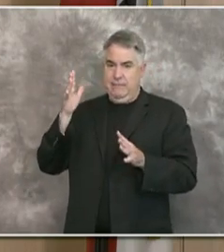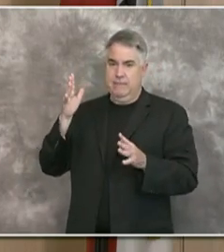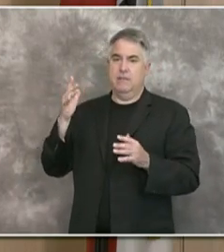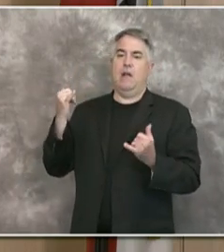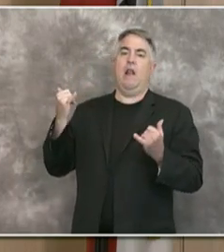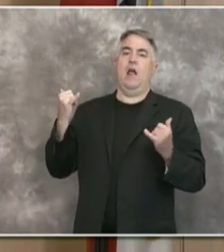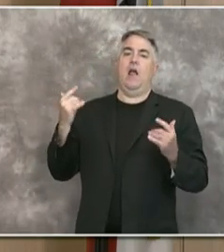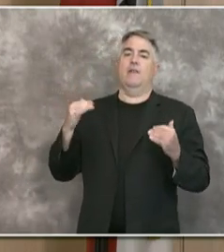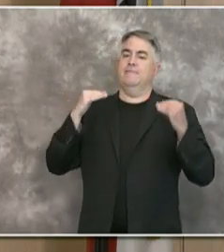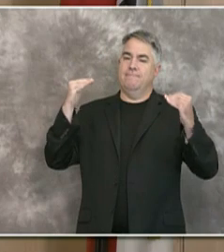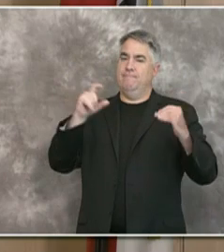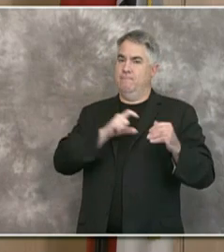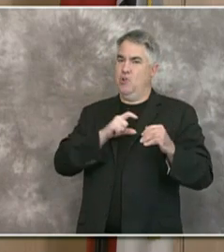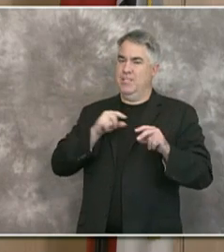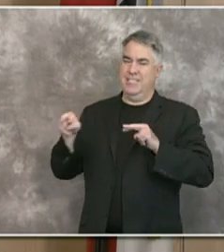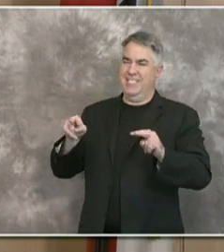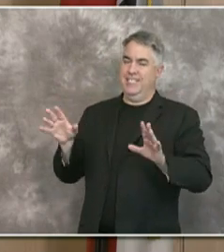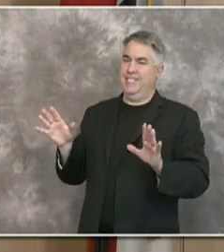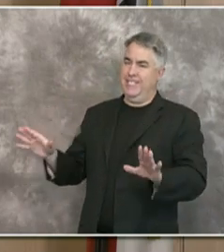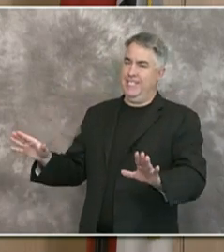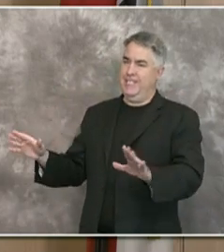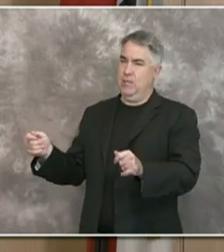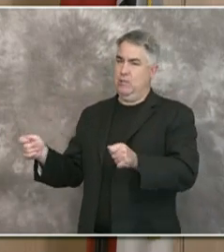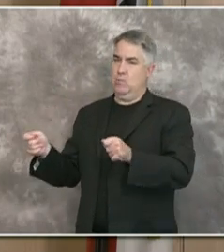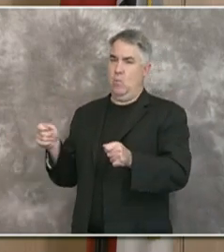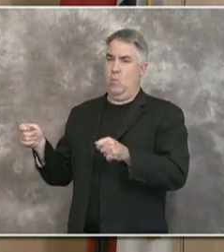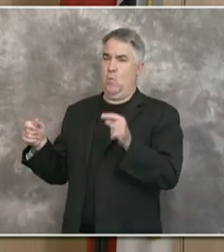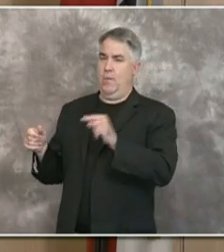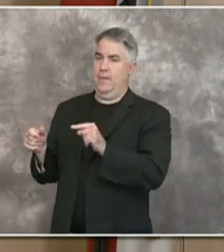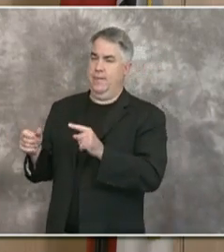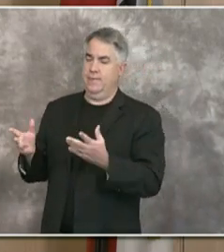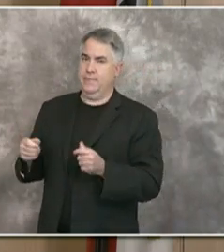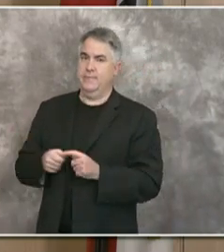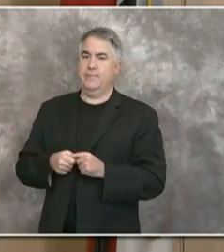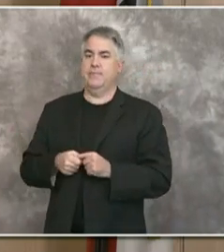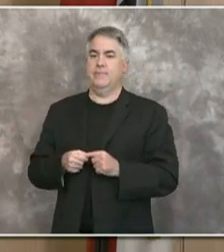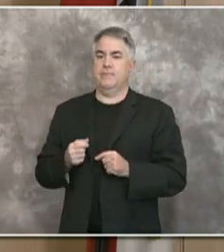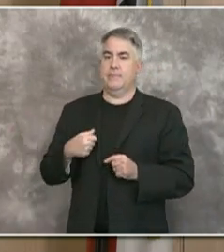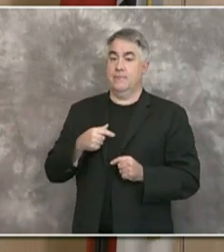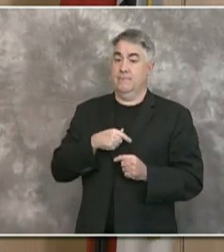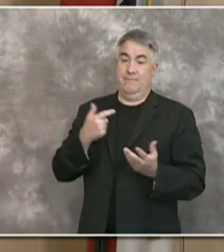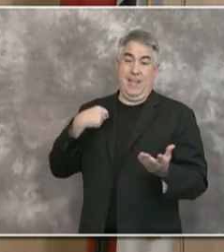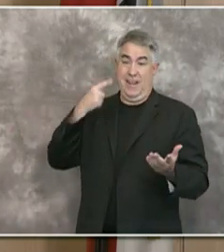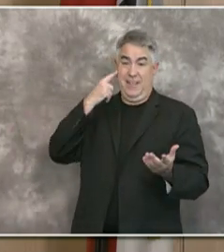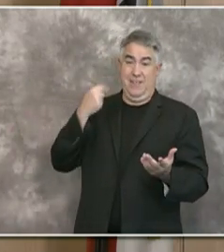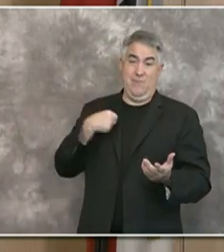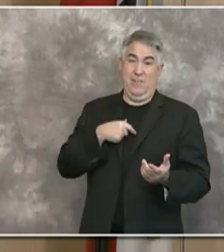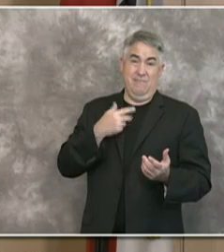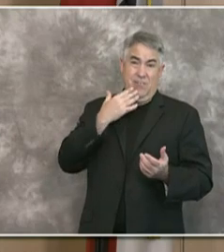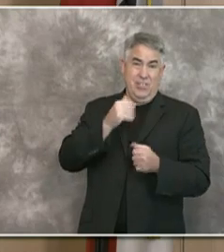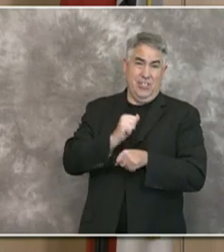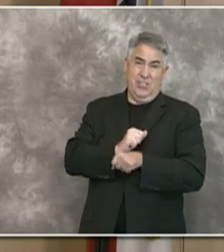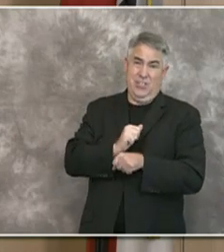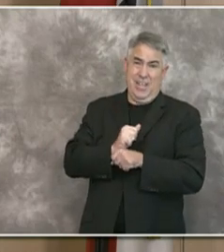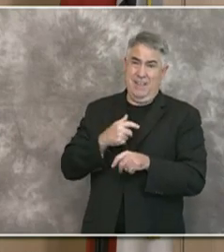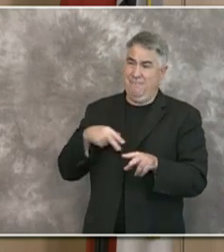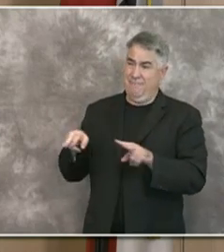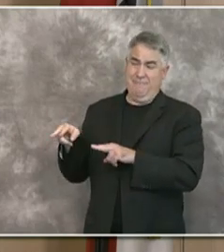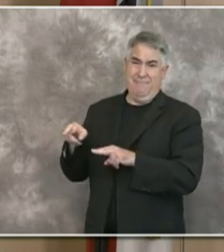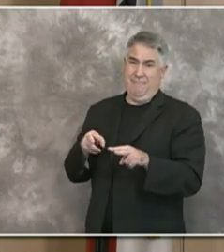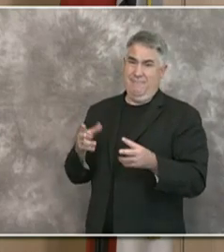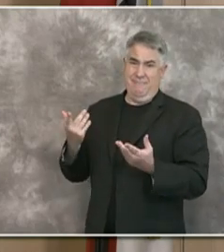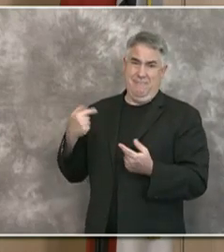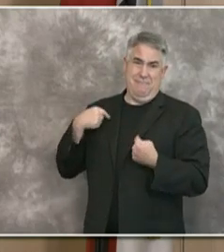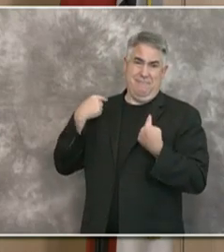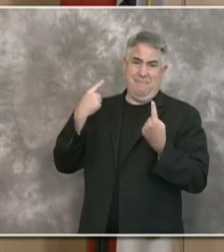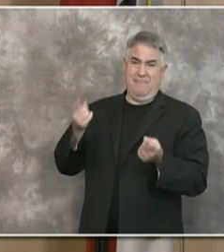their enforcement surrounding that as we move forward. So I would say by and large, we're doing a really good job as a region, and we just want to continue that because our